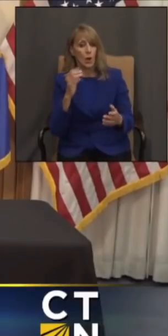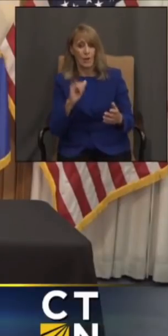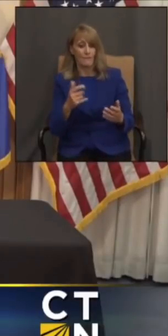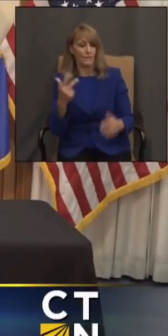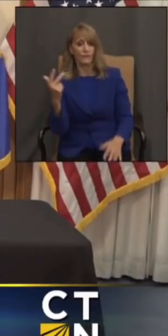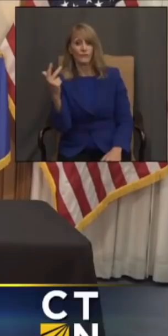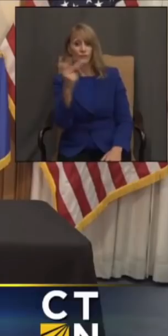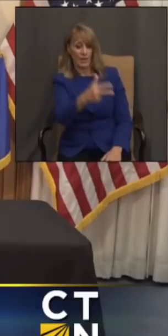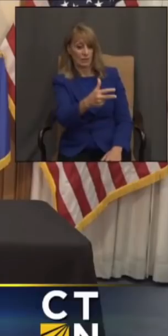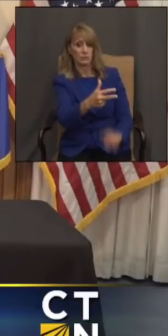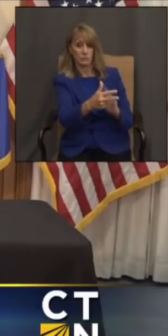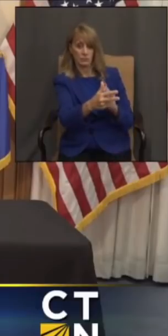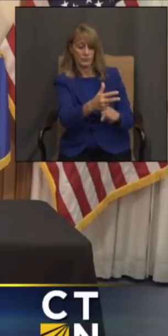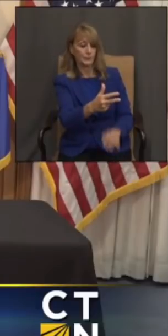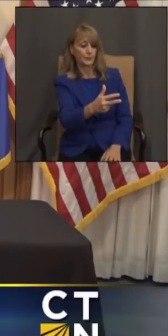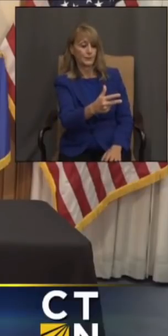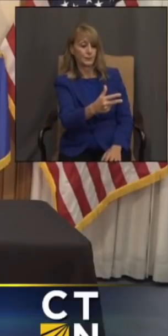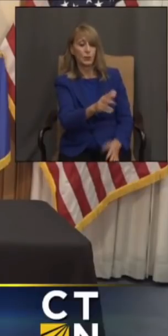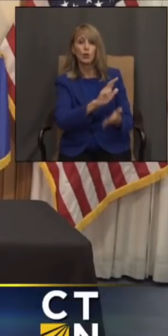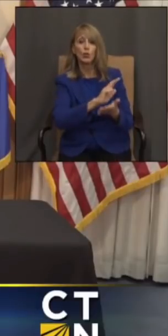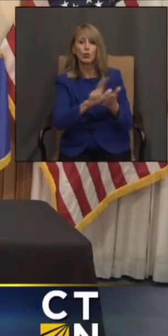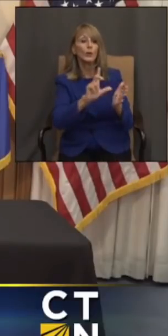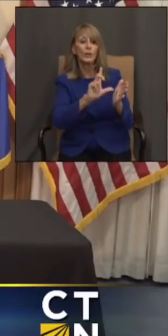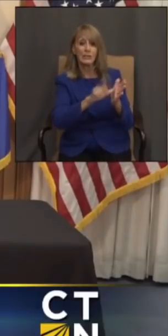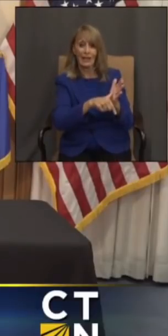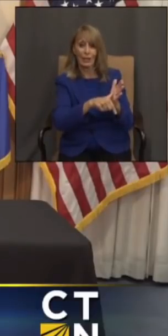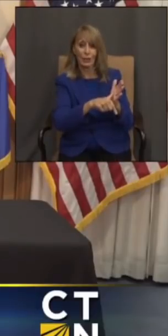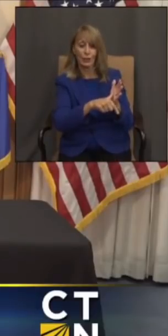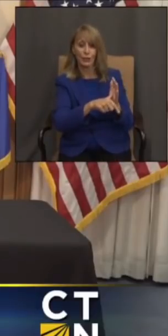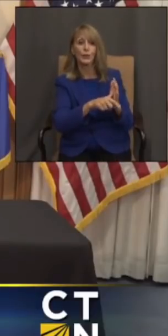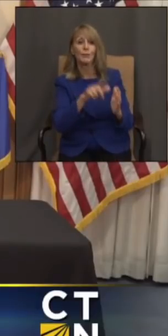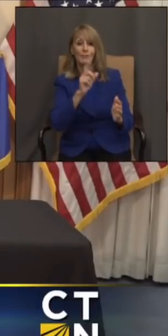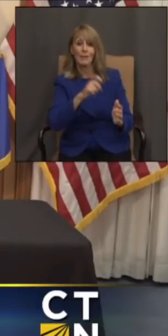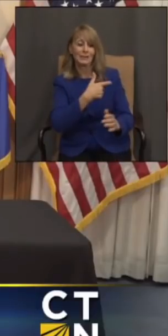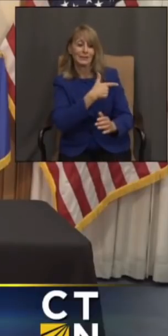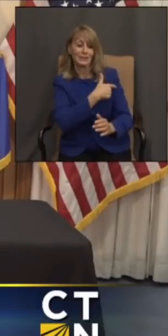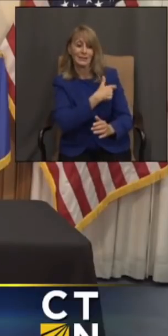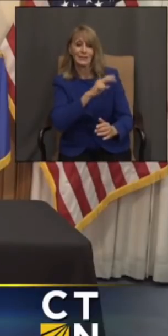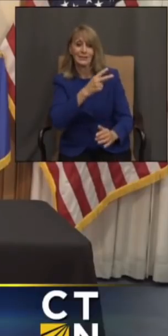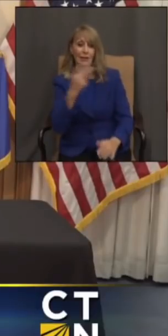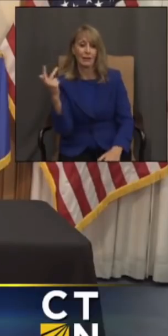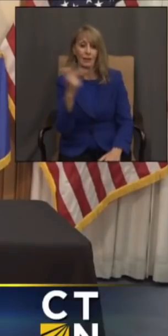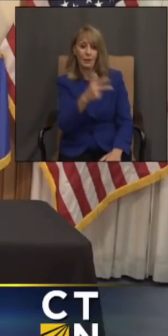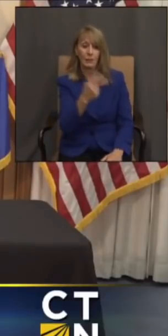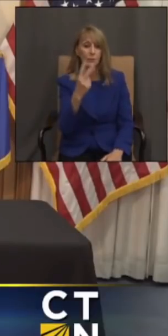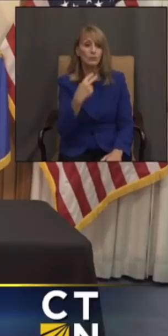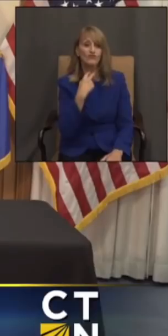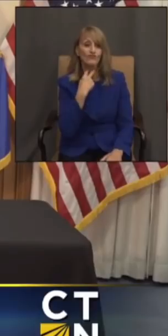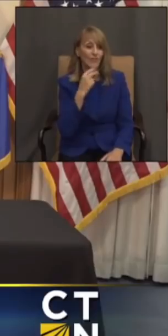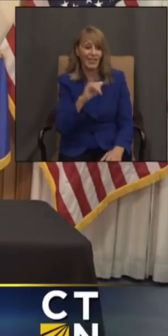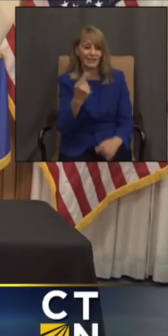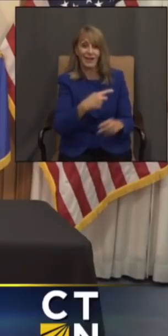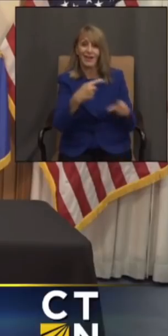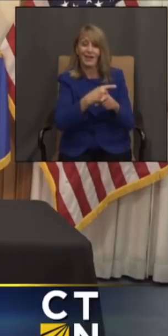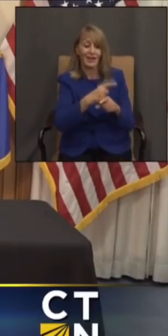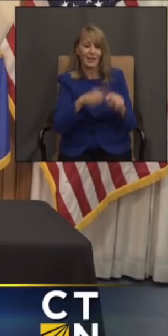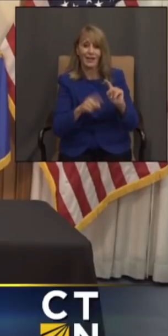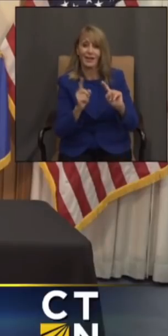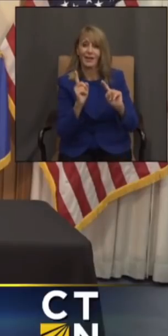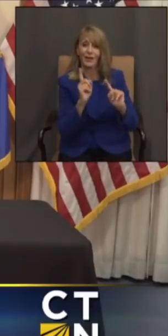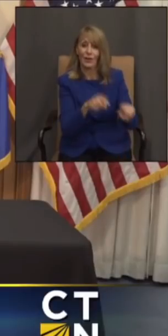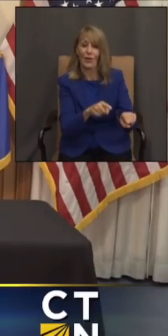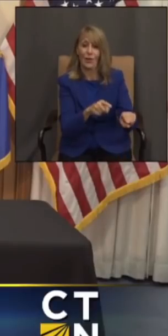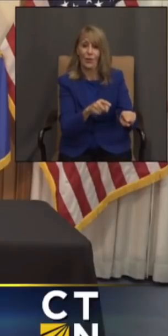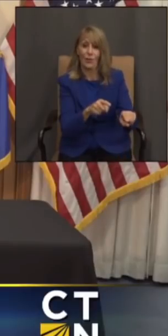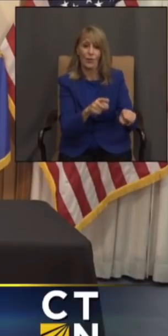is back at the same location? Like, if you're going to a physical site, you can schedule your second dose for like 3 weeks and 1 day